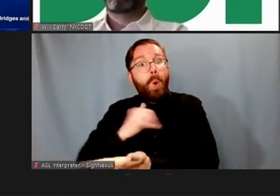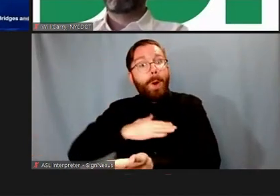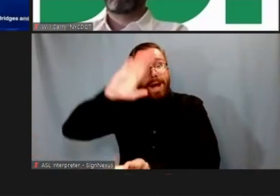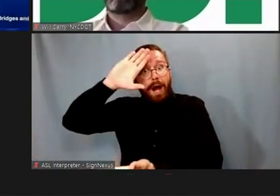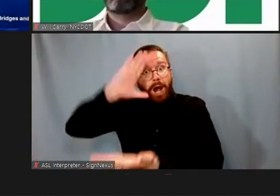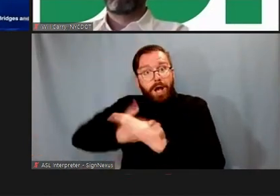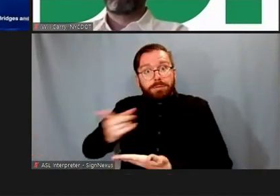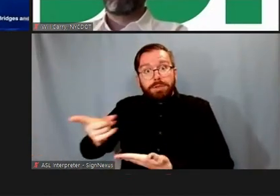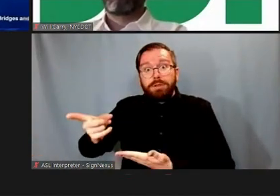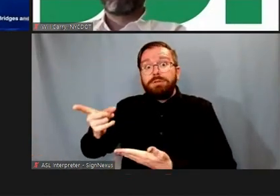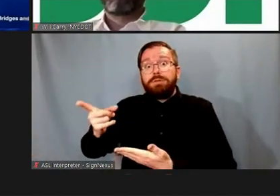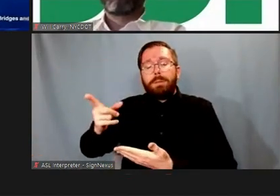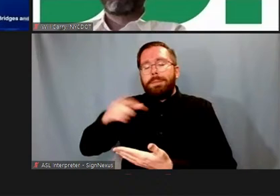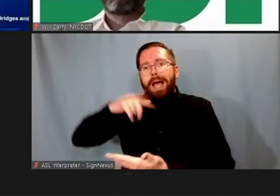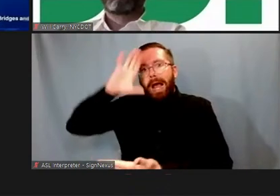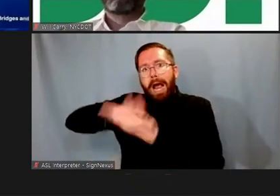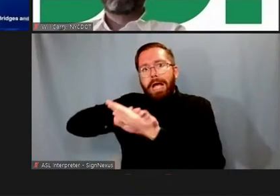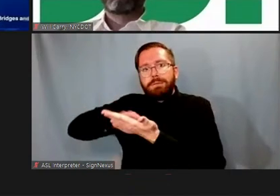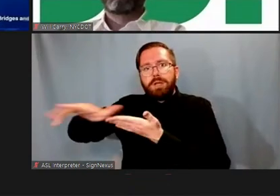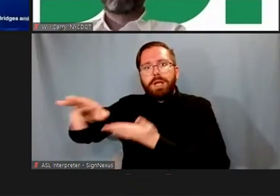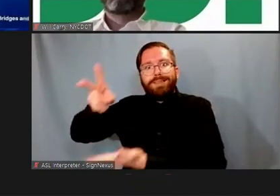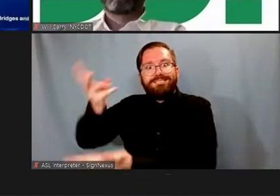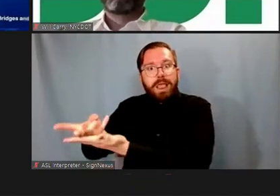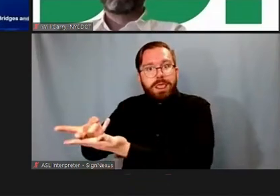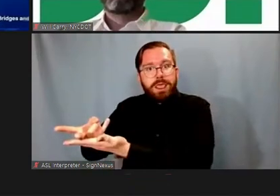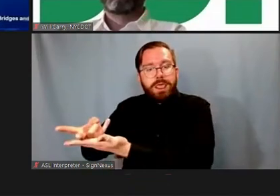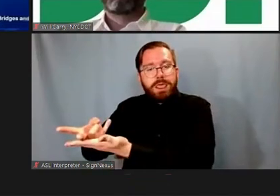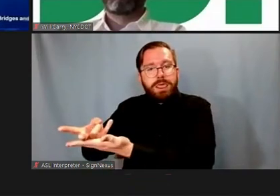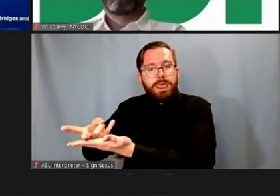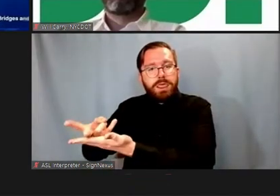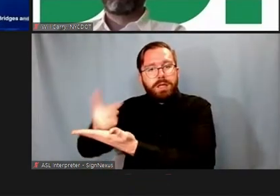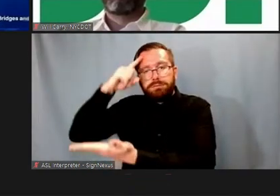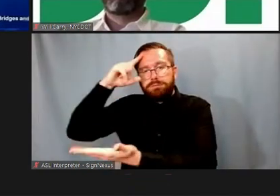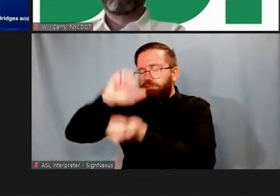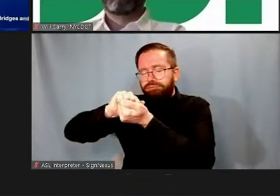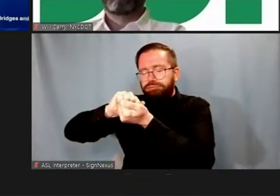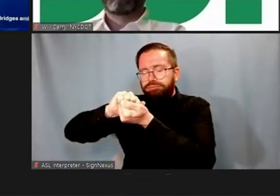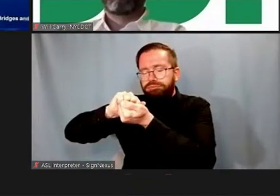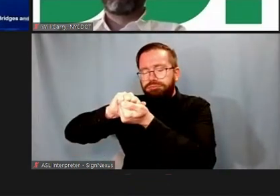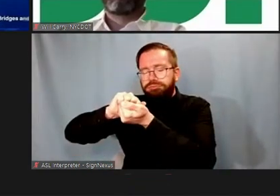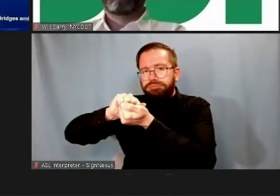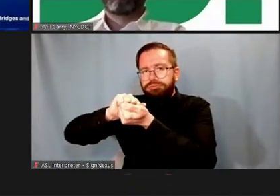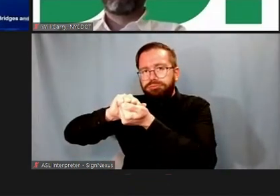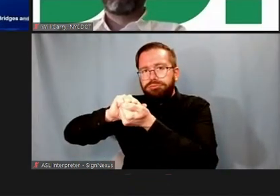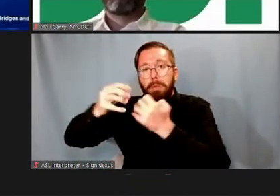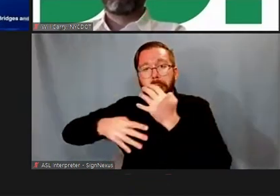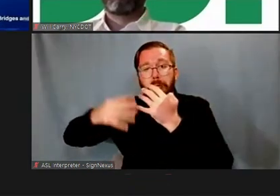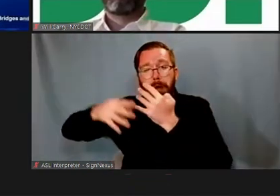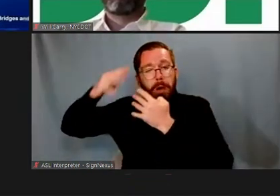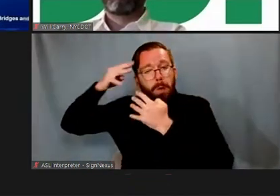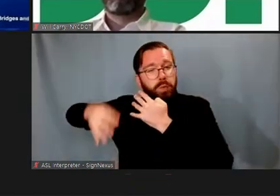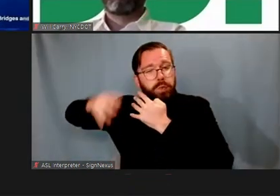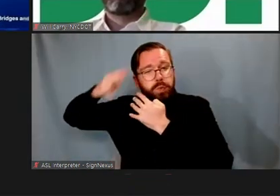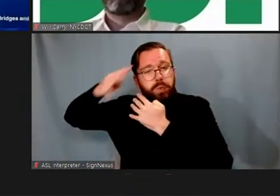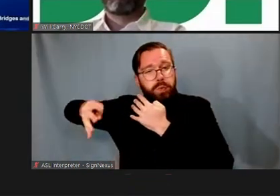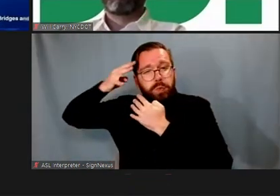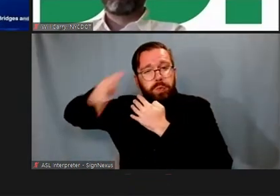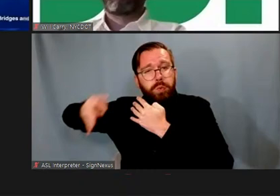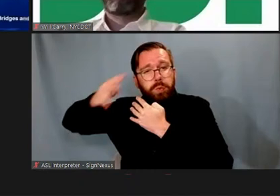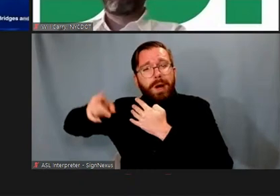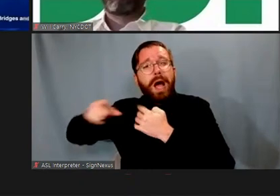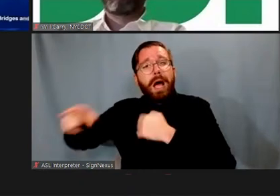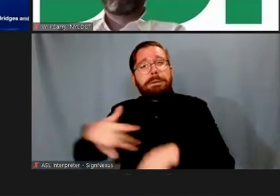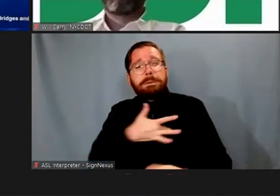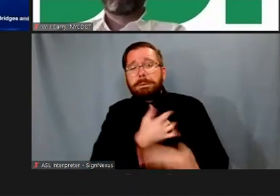husband laying blacked out on the floor of penn station with blood pouring from his head his heart rate could not